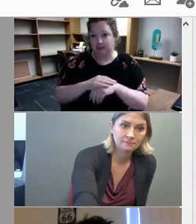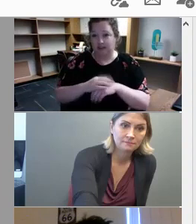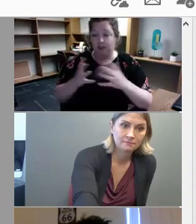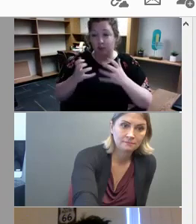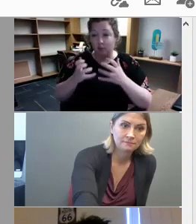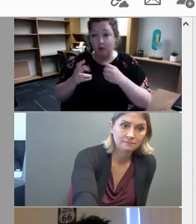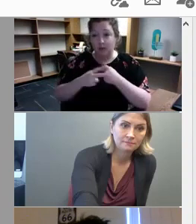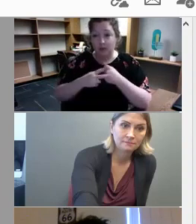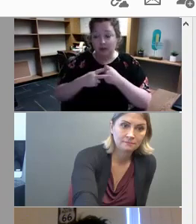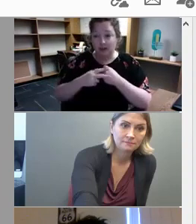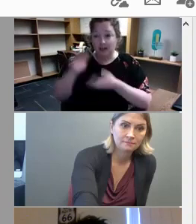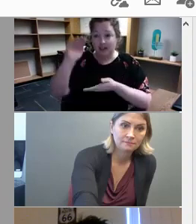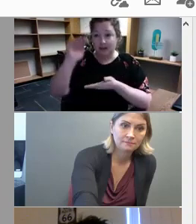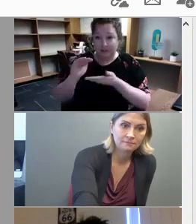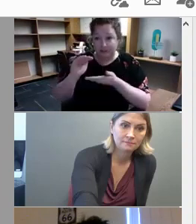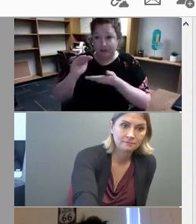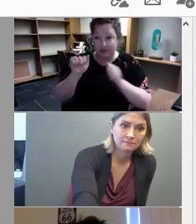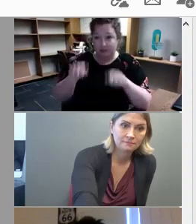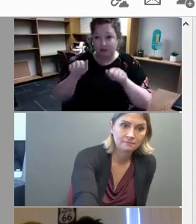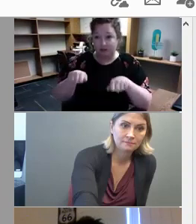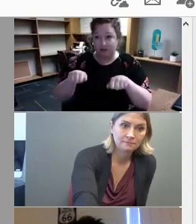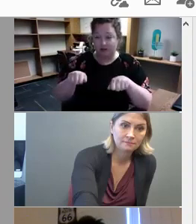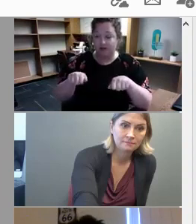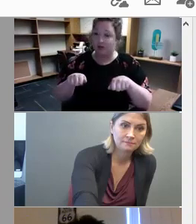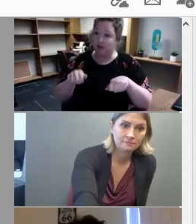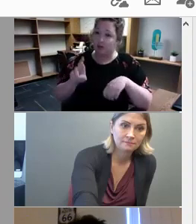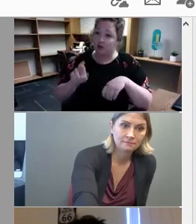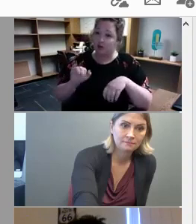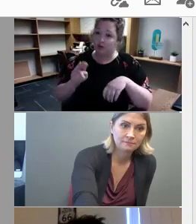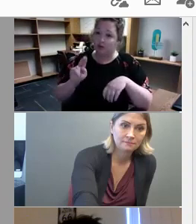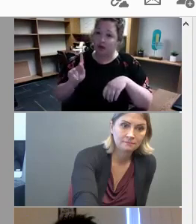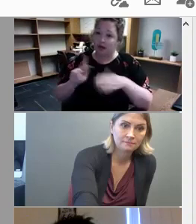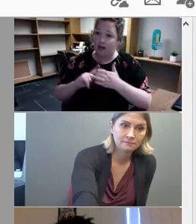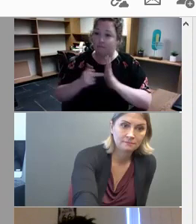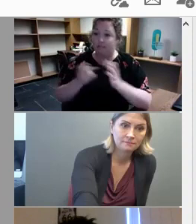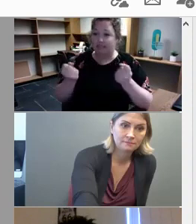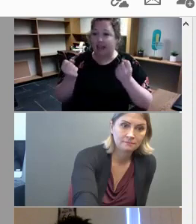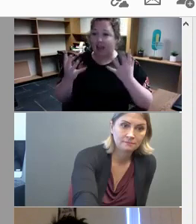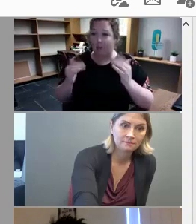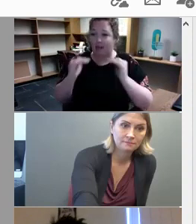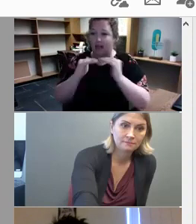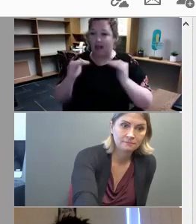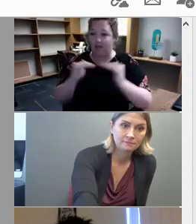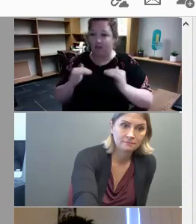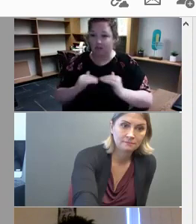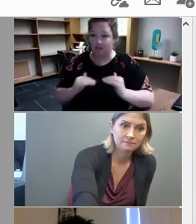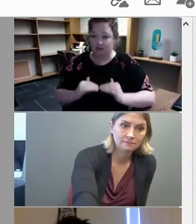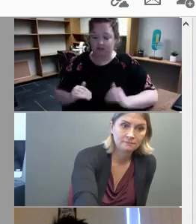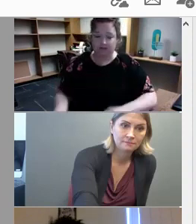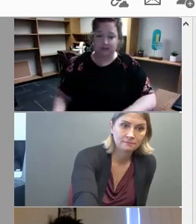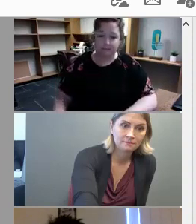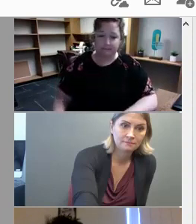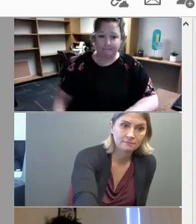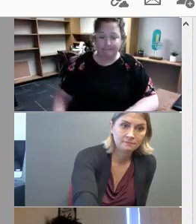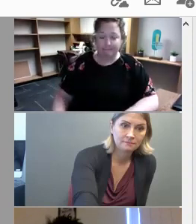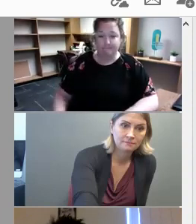of the number of levels that is beneath the root node. Right. So a good strategy is to